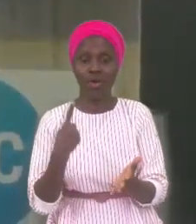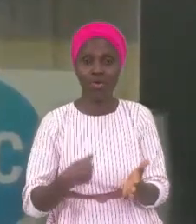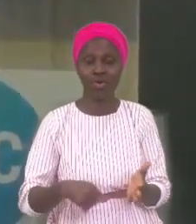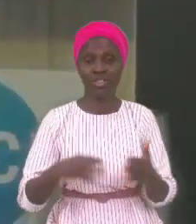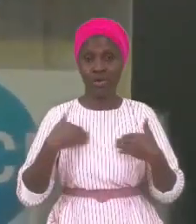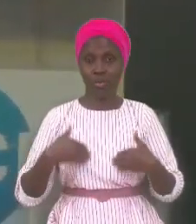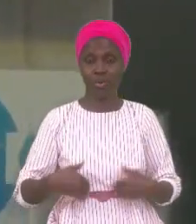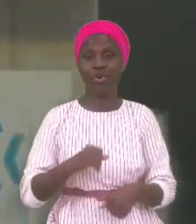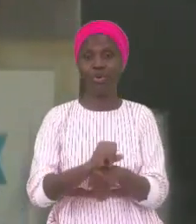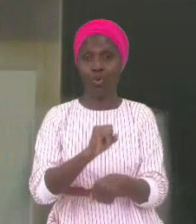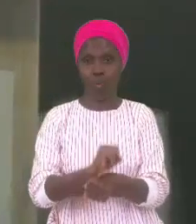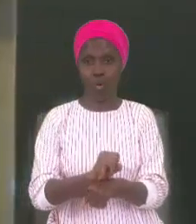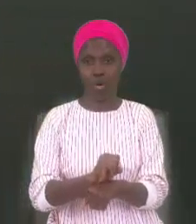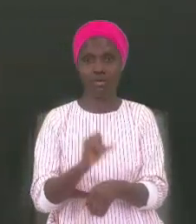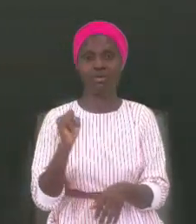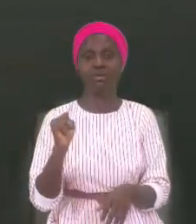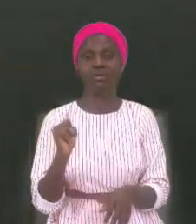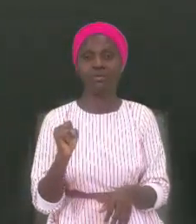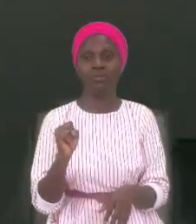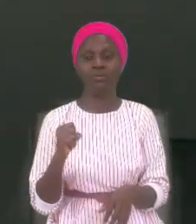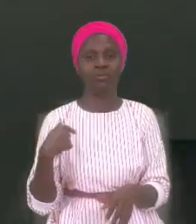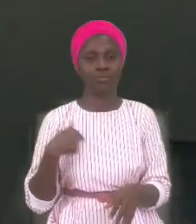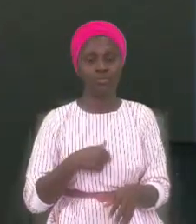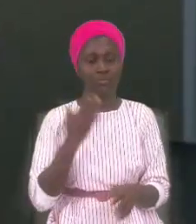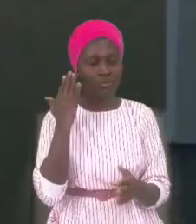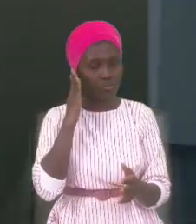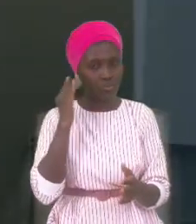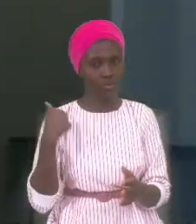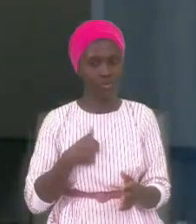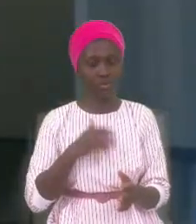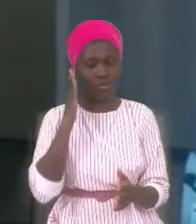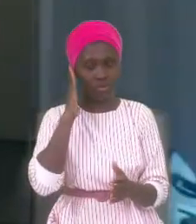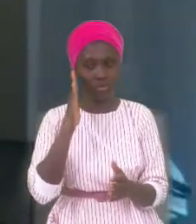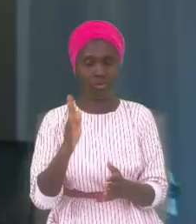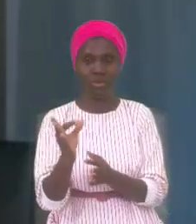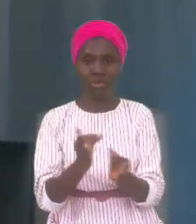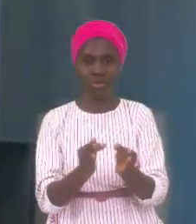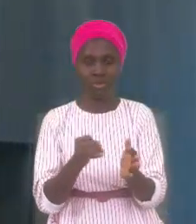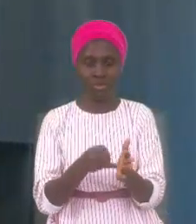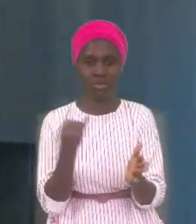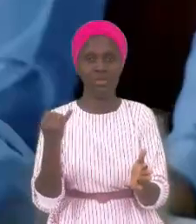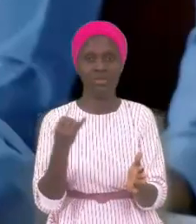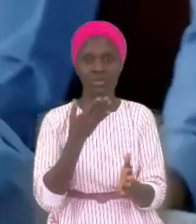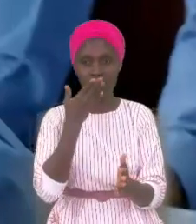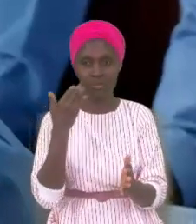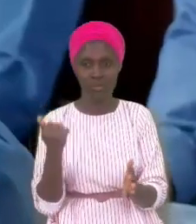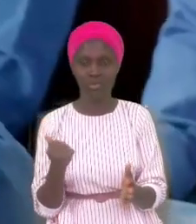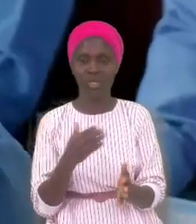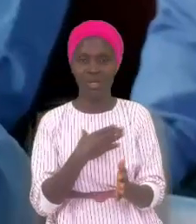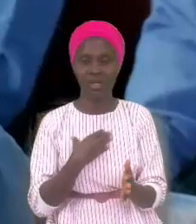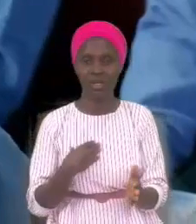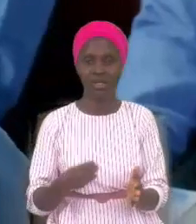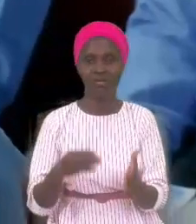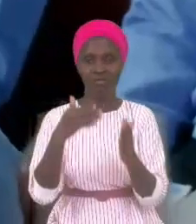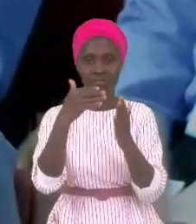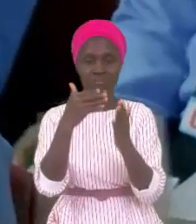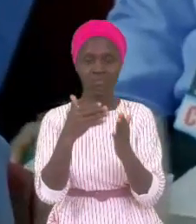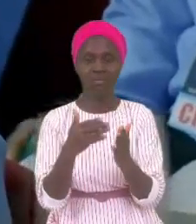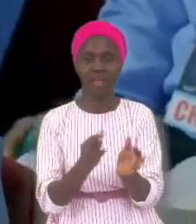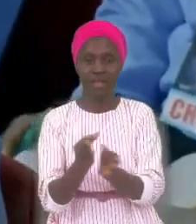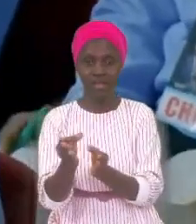Now, we're going to break it down or break it up or a kind of separate them one from the other so